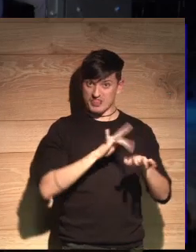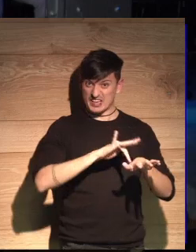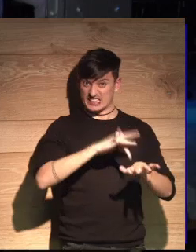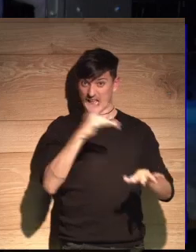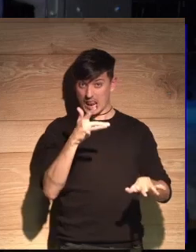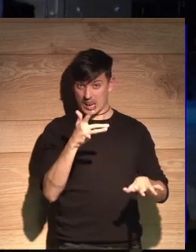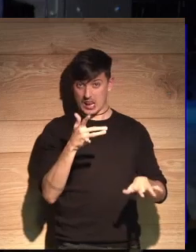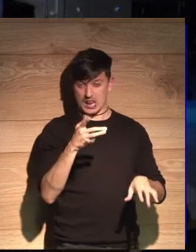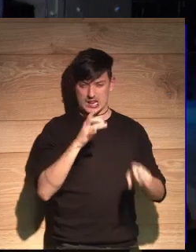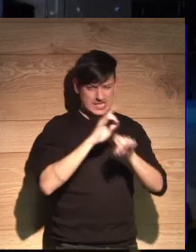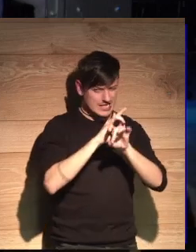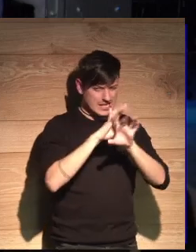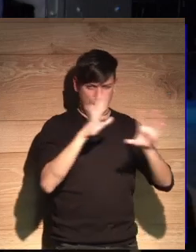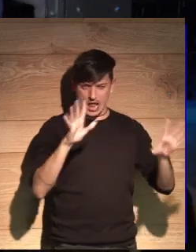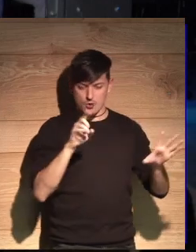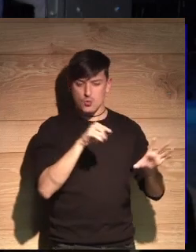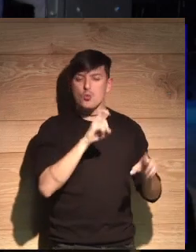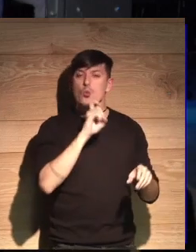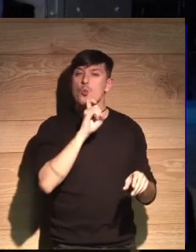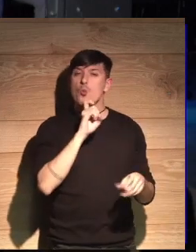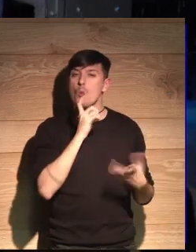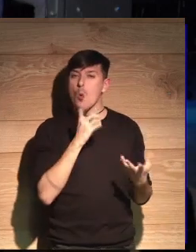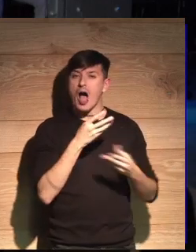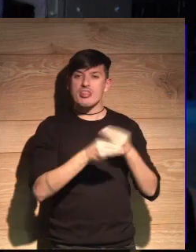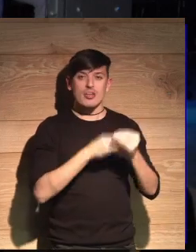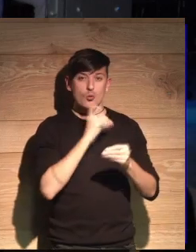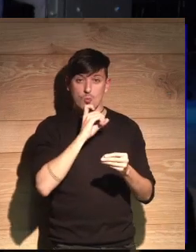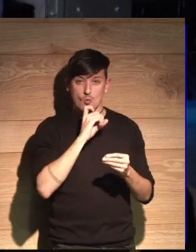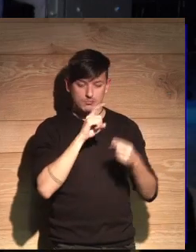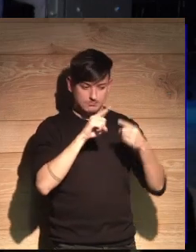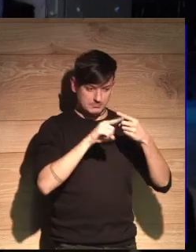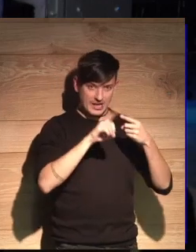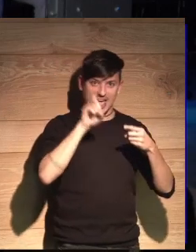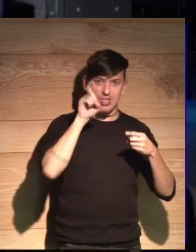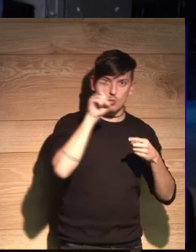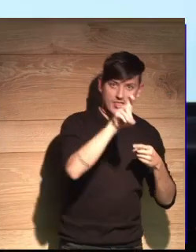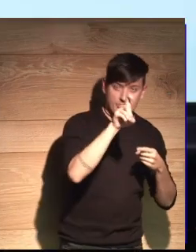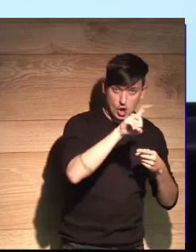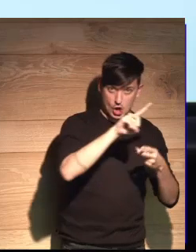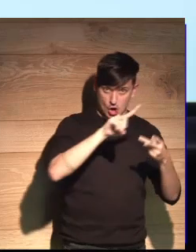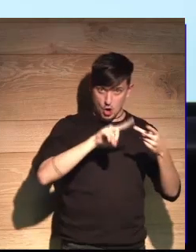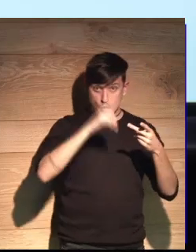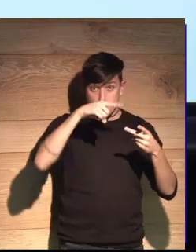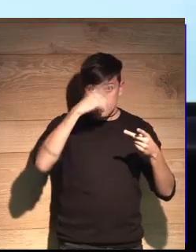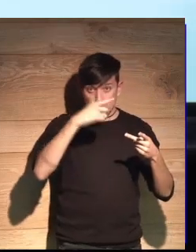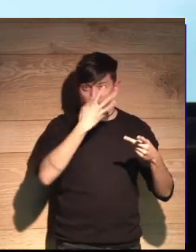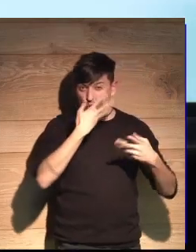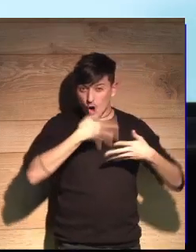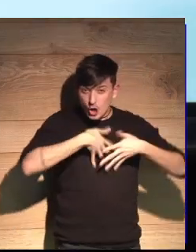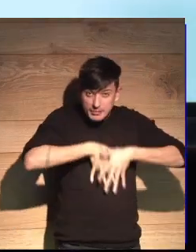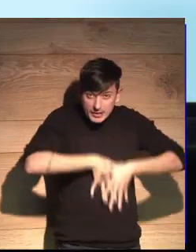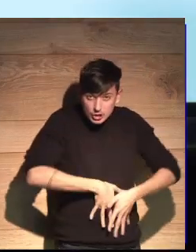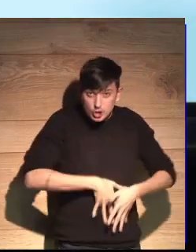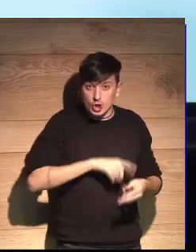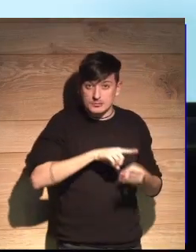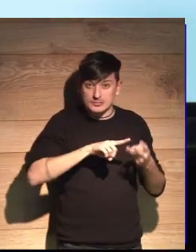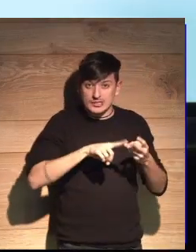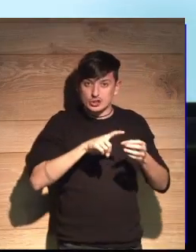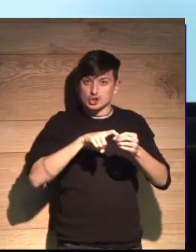world, we know that this is done through education, culture, knowledge, and